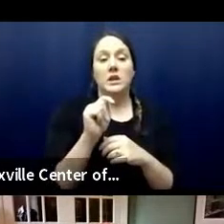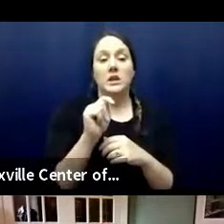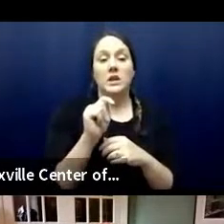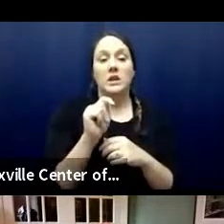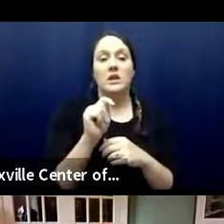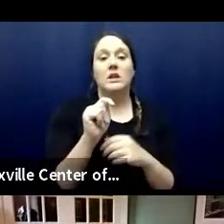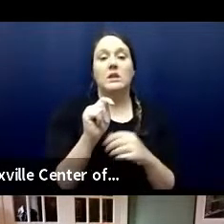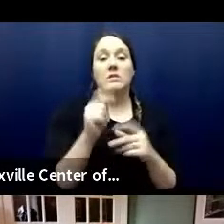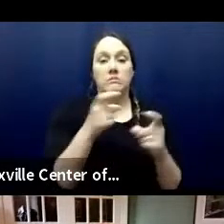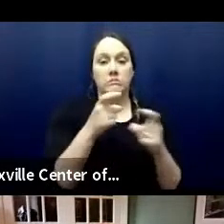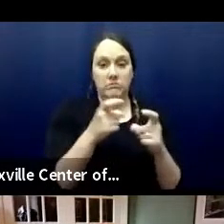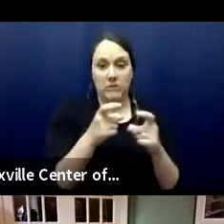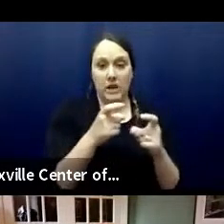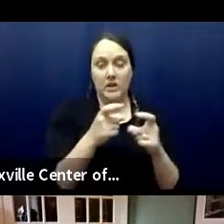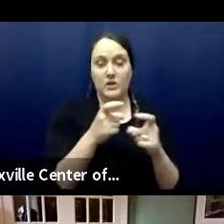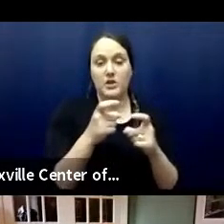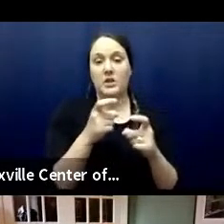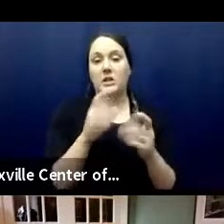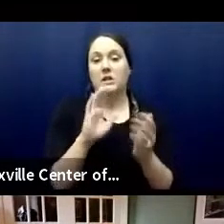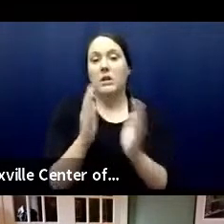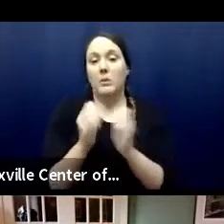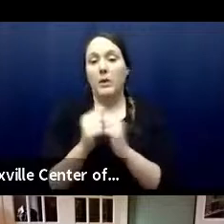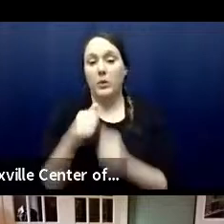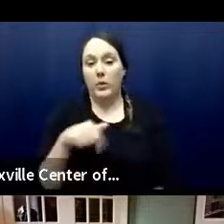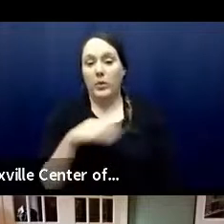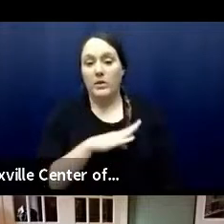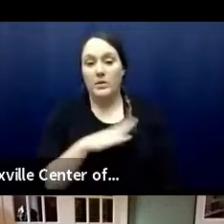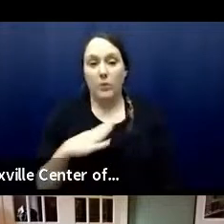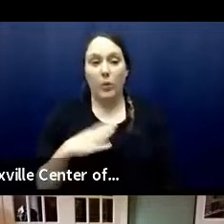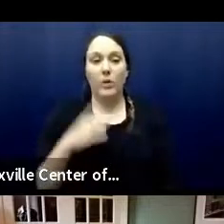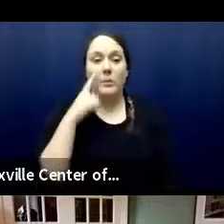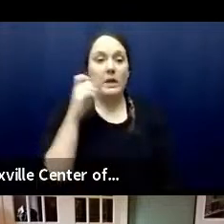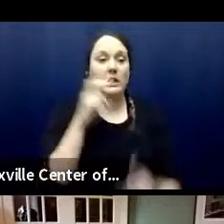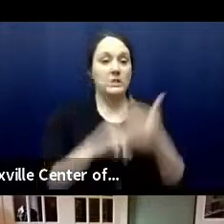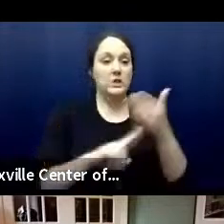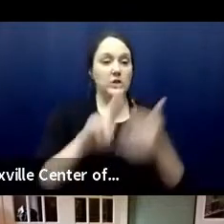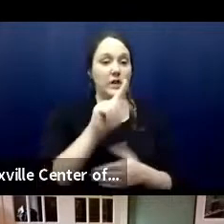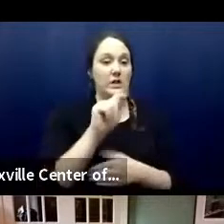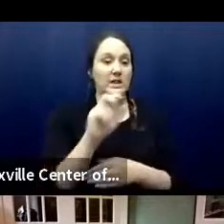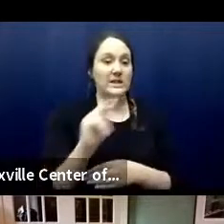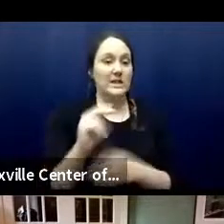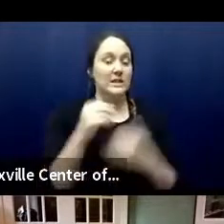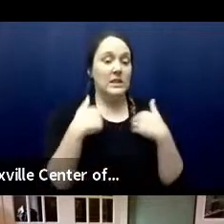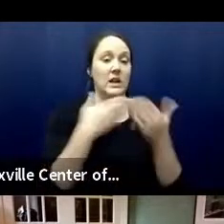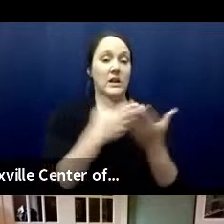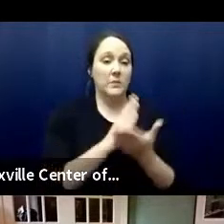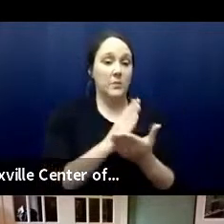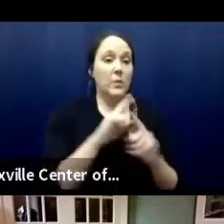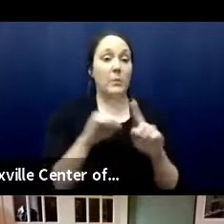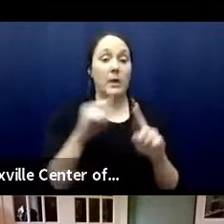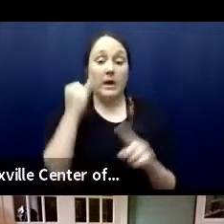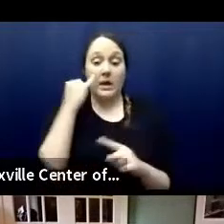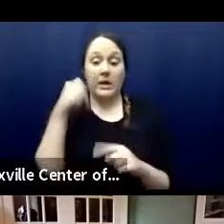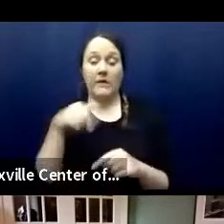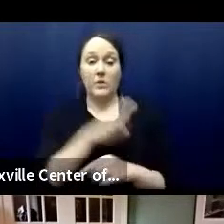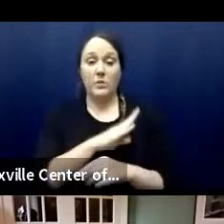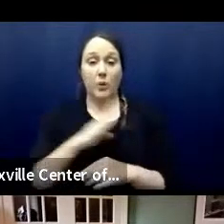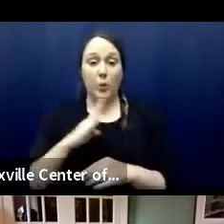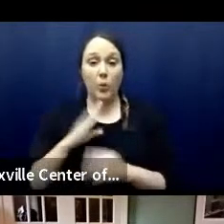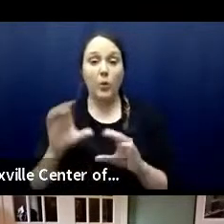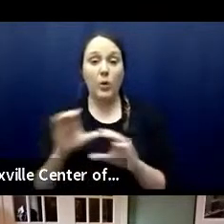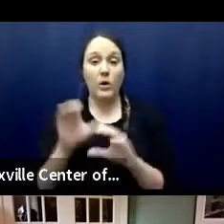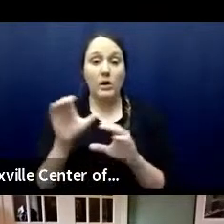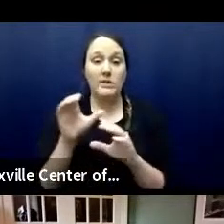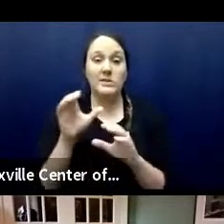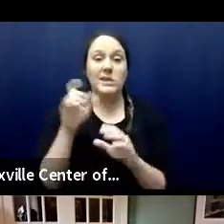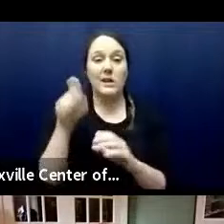this body. Because as you said, that's under the University of Tennessee's purview. But if this body does it,